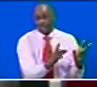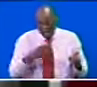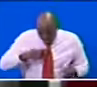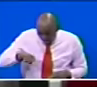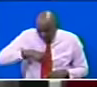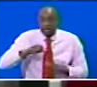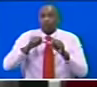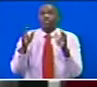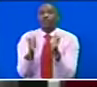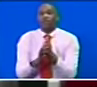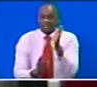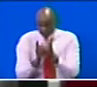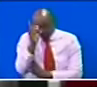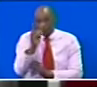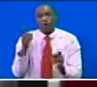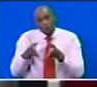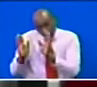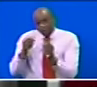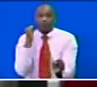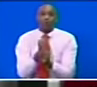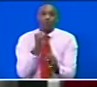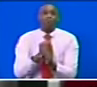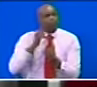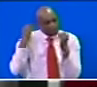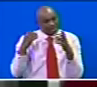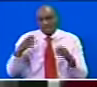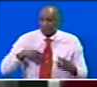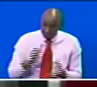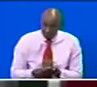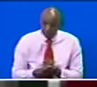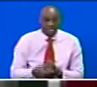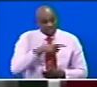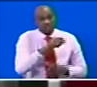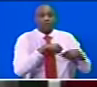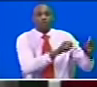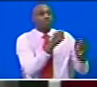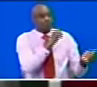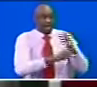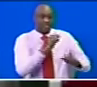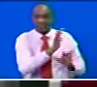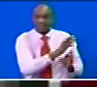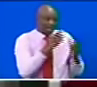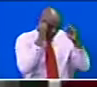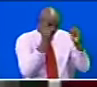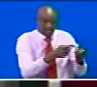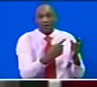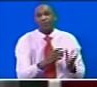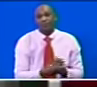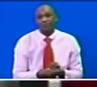tutaendelea na nafasi ya vijana mamilioni ya Wakenya, wao waendelee na ile wanaendelea nayo kule Nairobi.